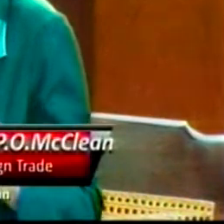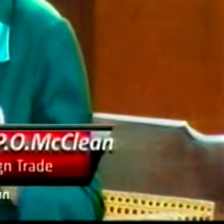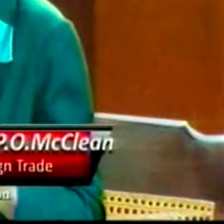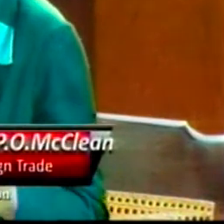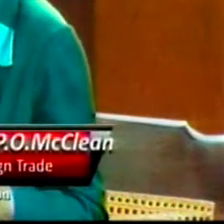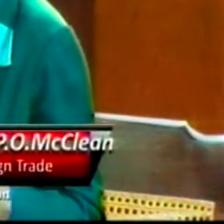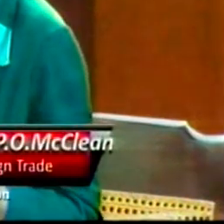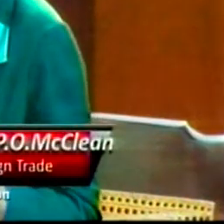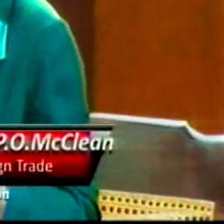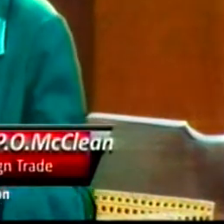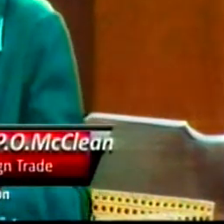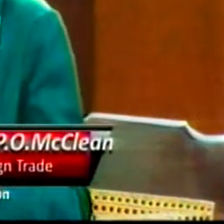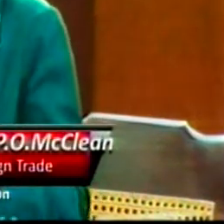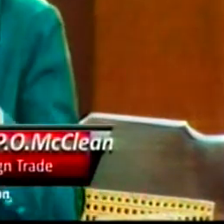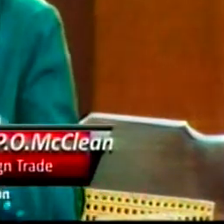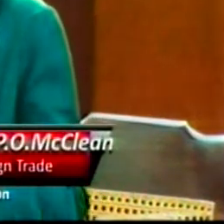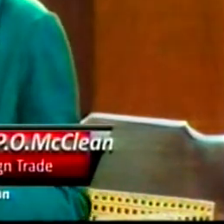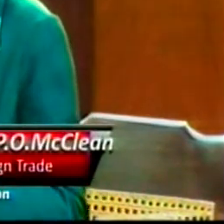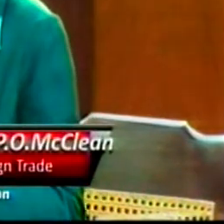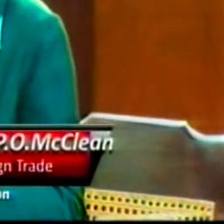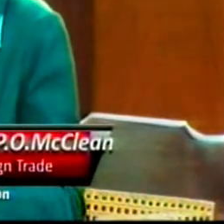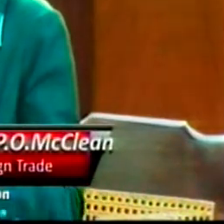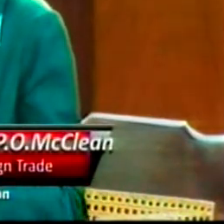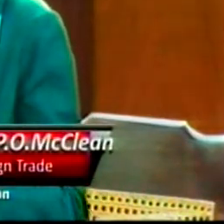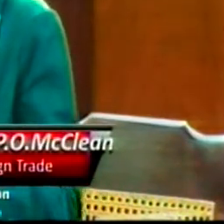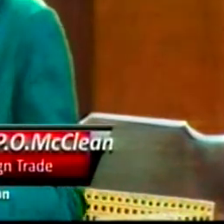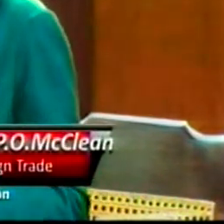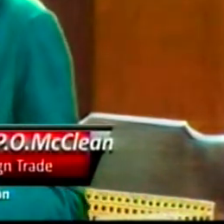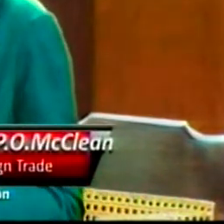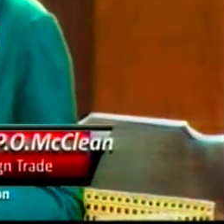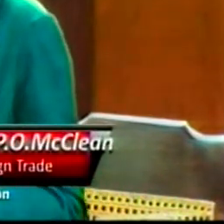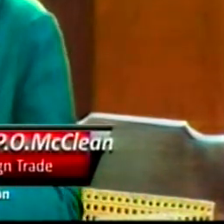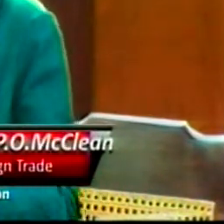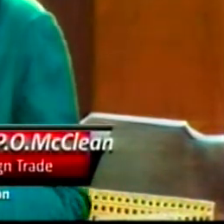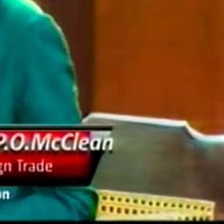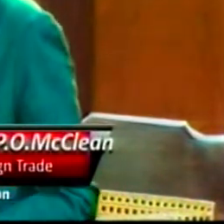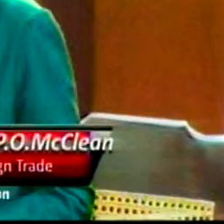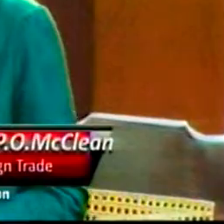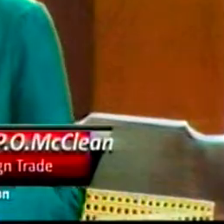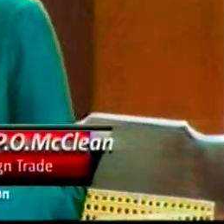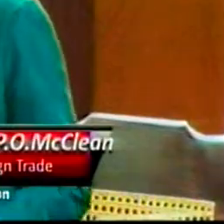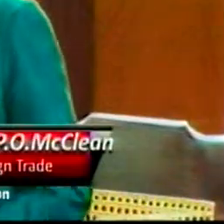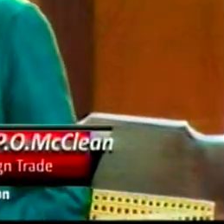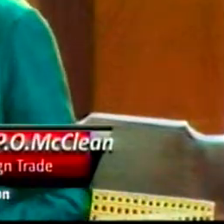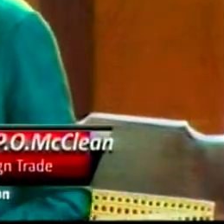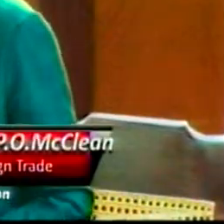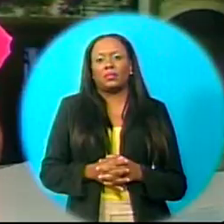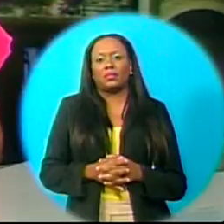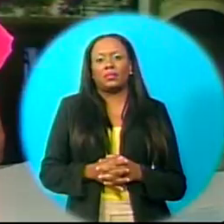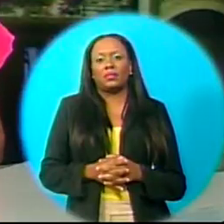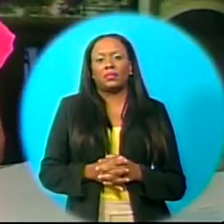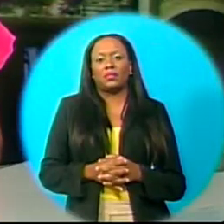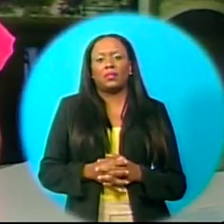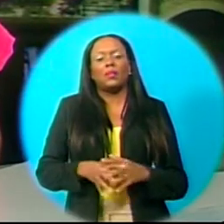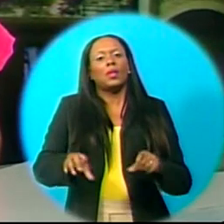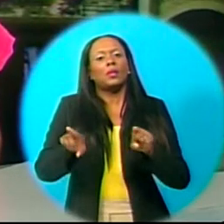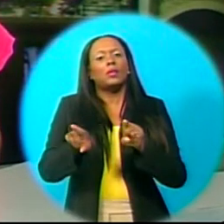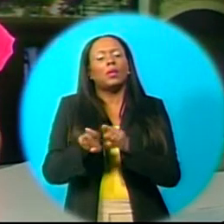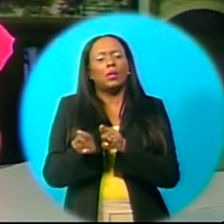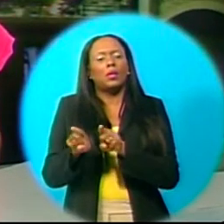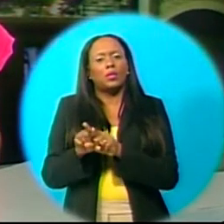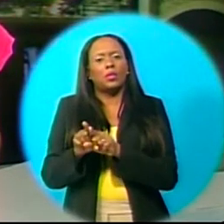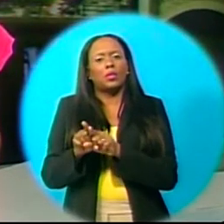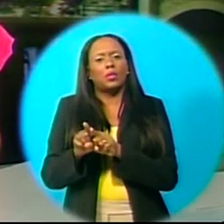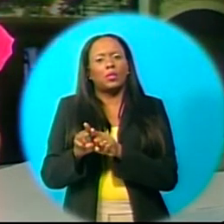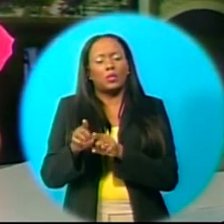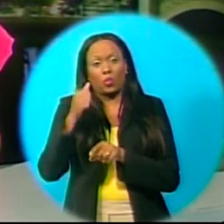citizen security in the agenda of this government or any government in the region. Well, Senator McLean, who